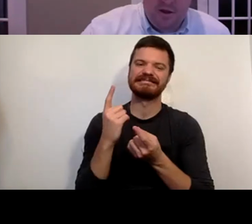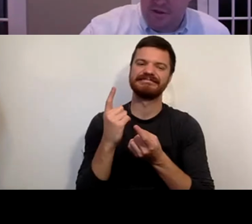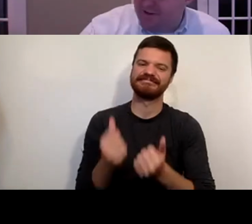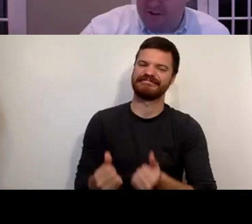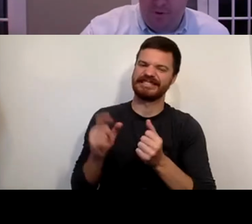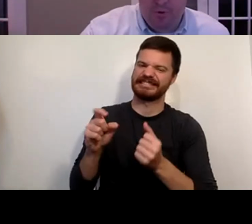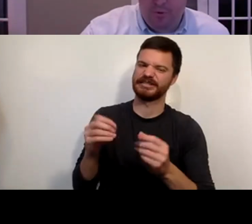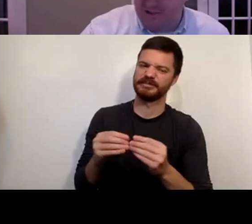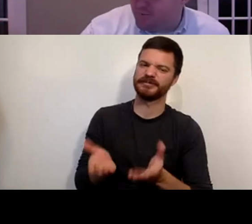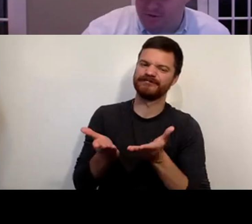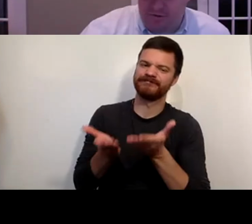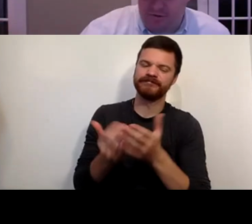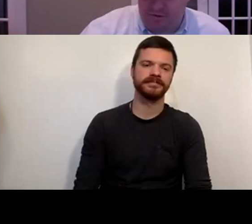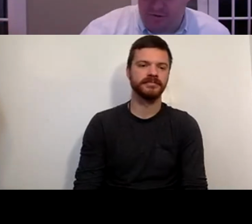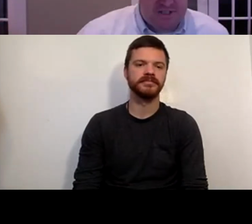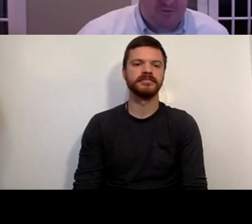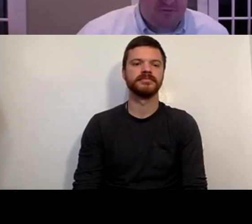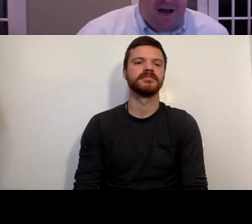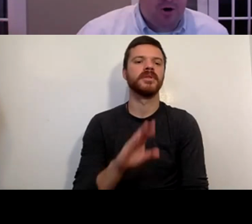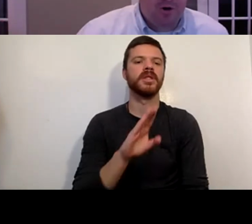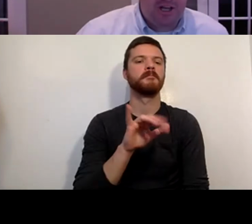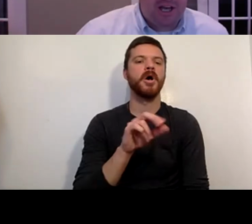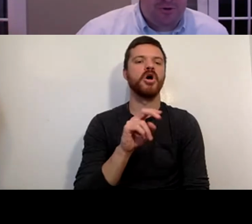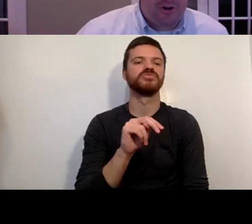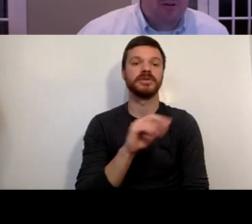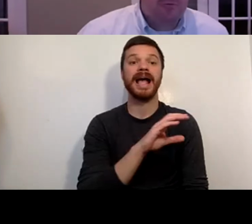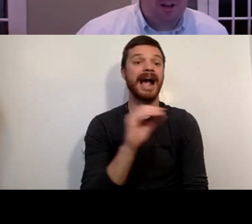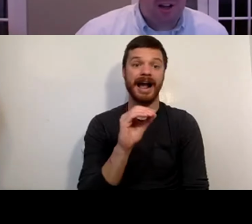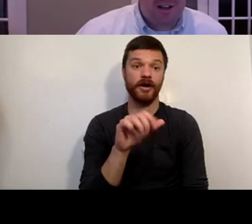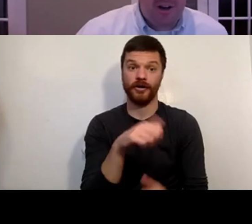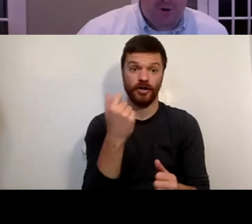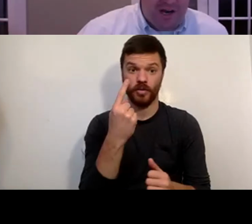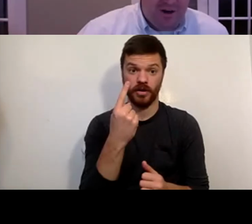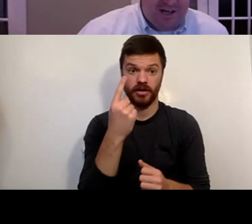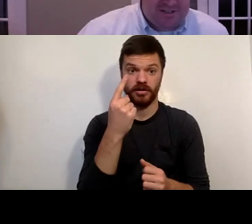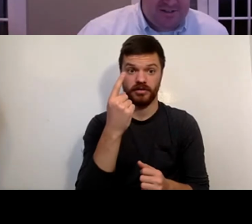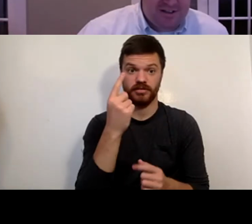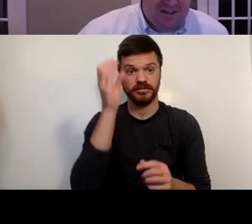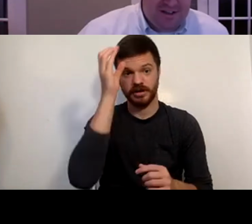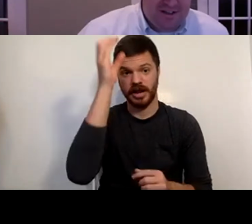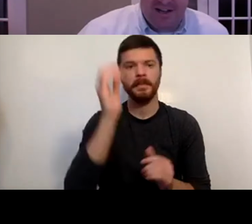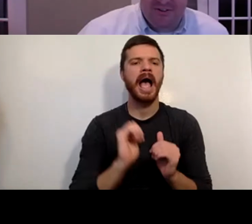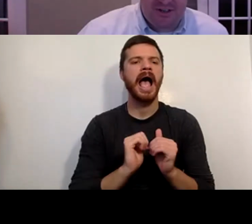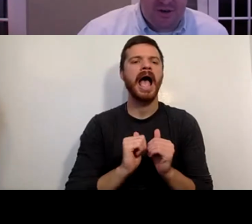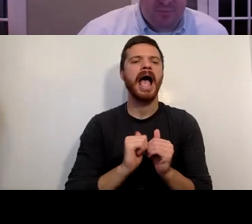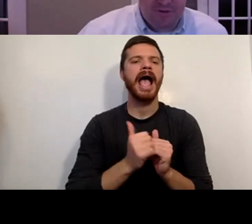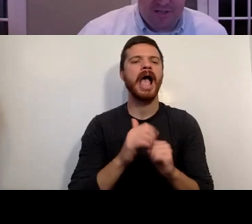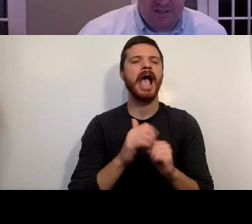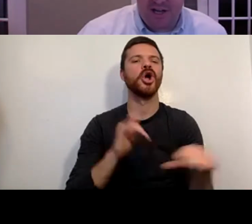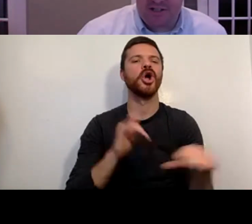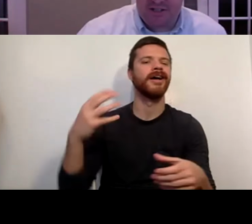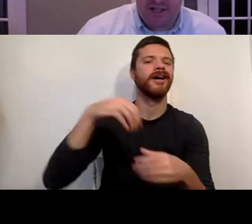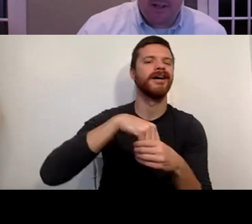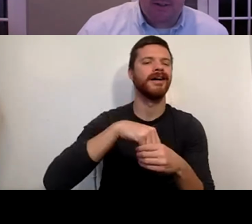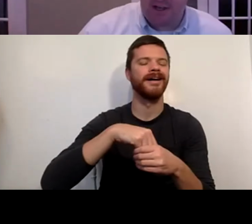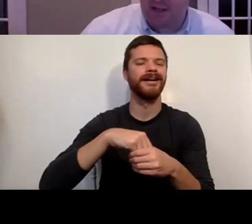The other thing I've seen people wrestle with lately is sort of how early can you start integrating cost analysis in your implementation